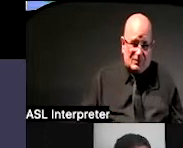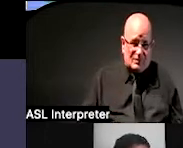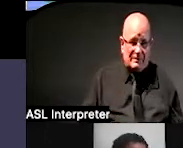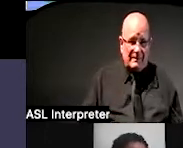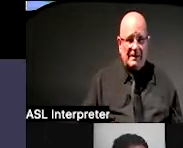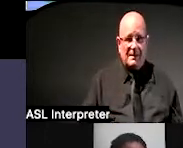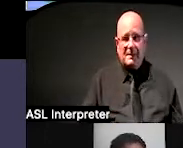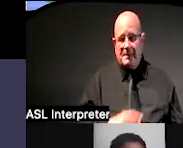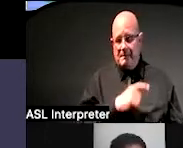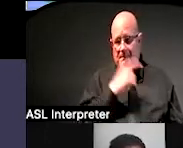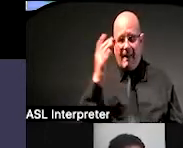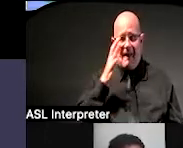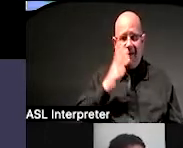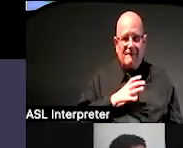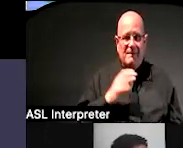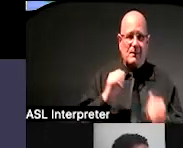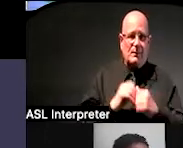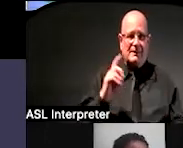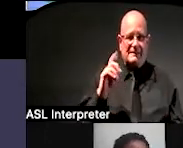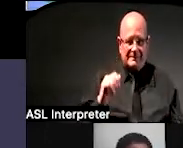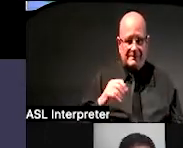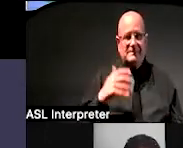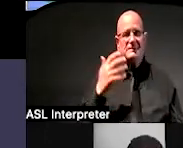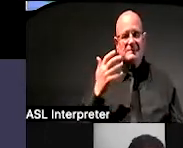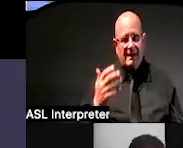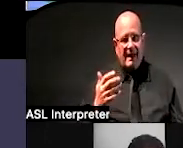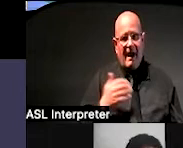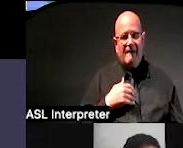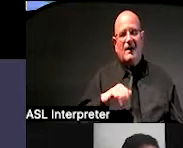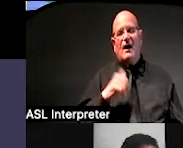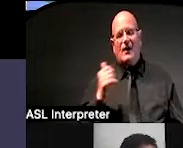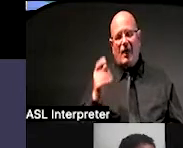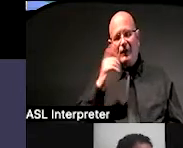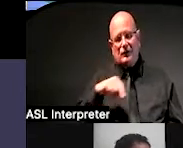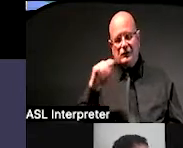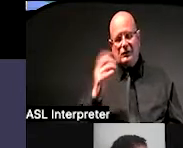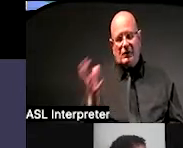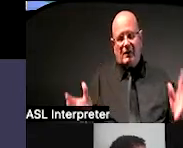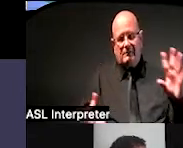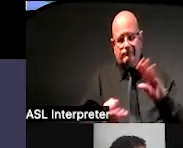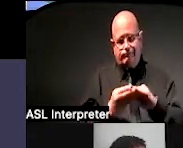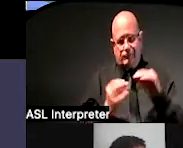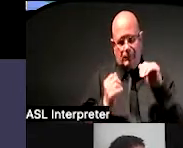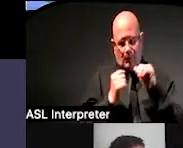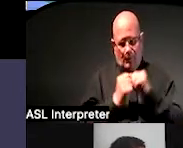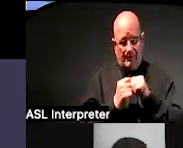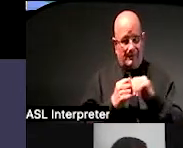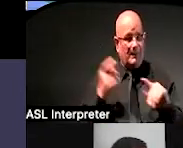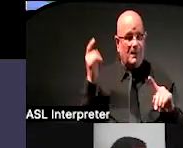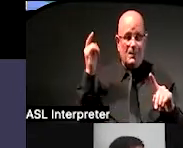Black female with a disability, therefore it would have another circle in here. But the whole point is that